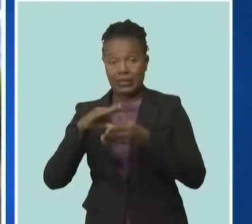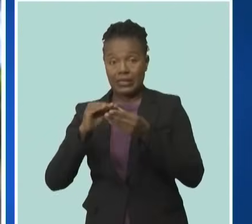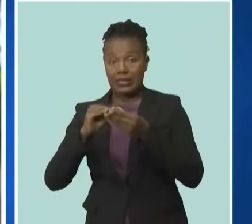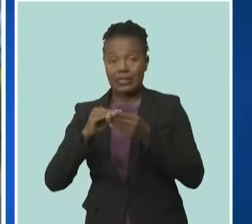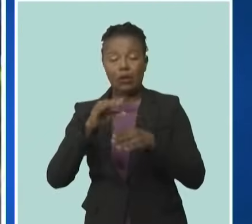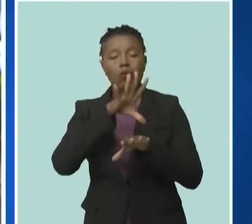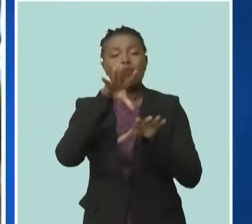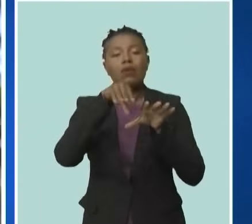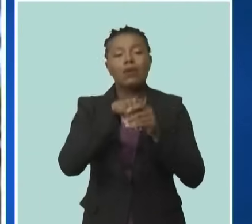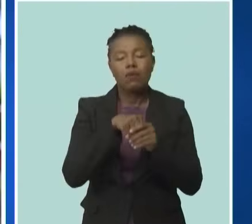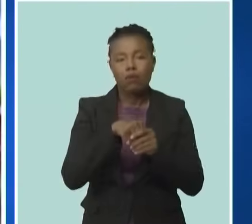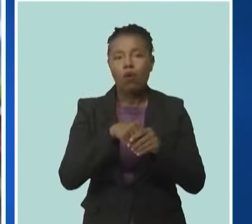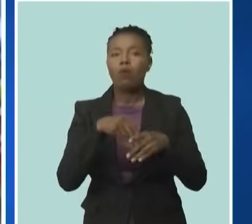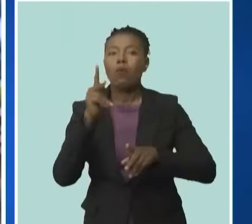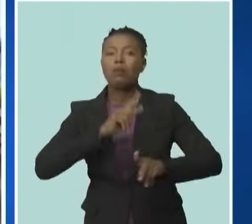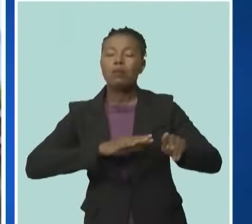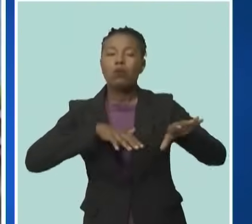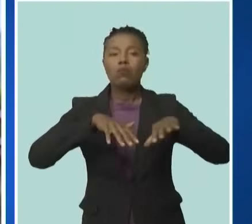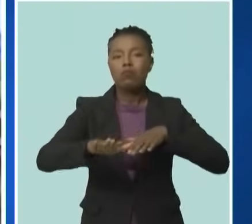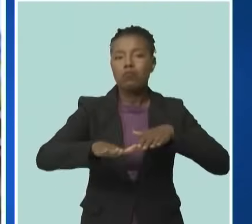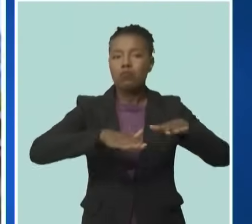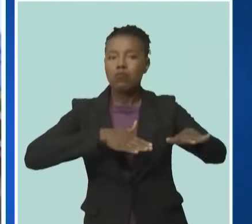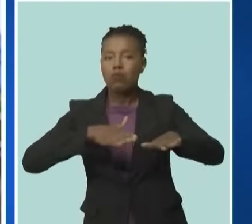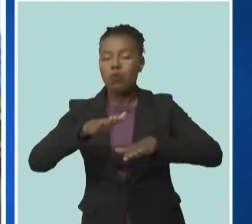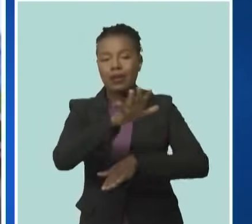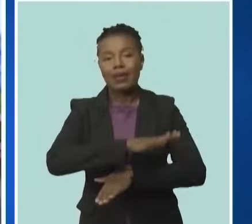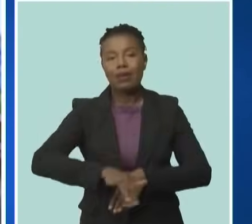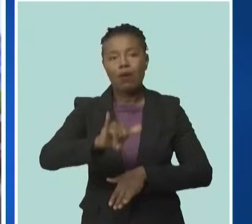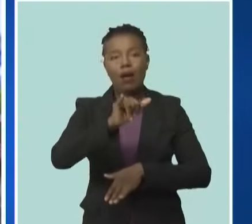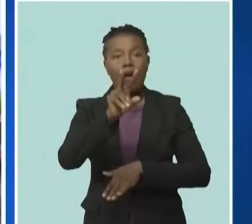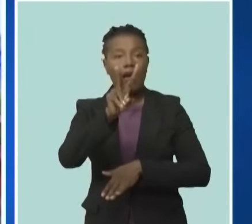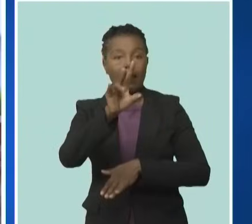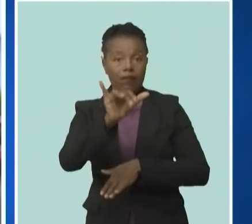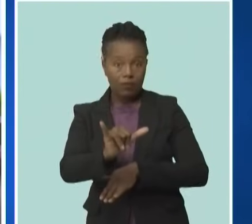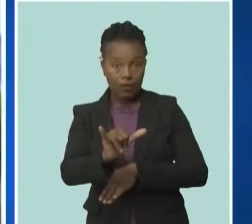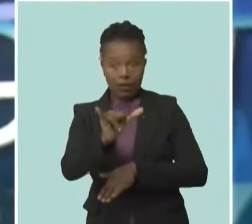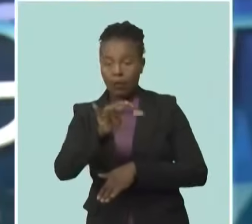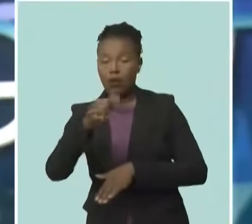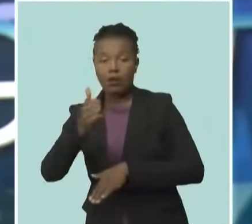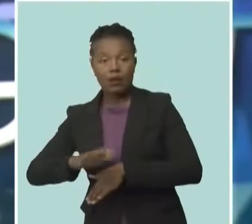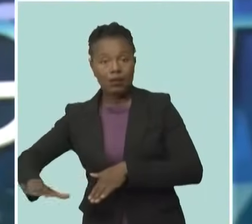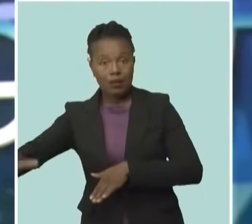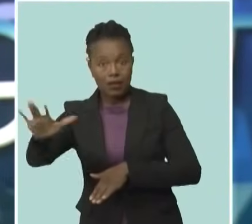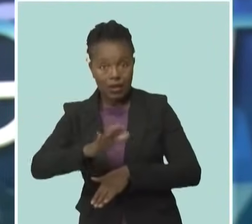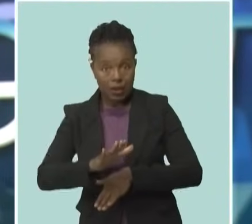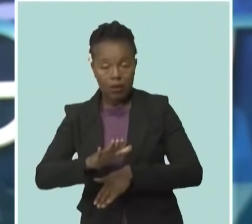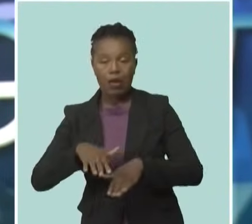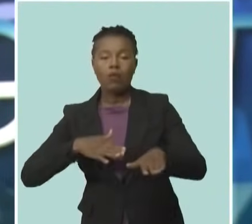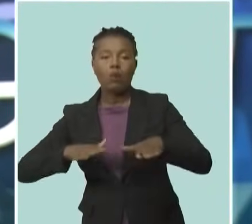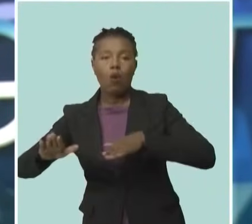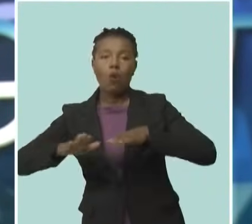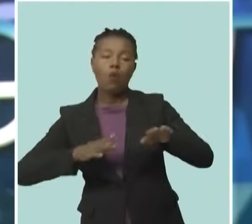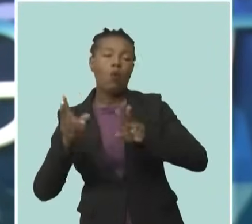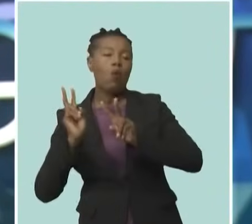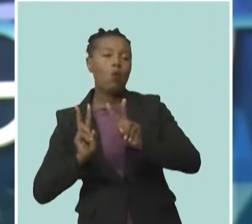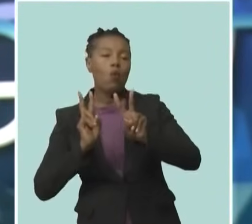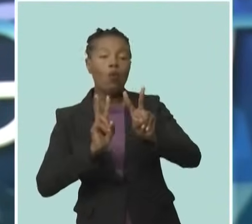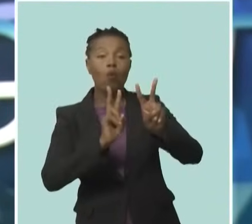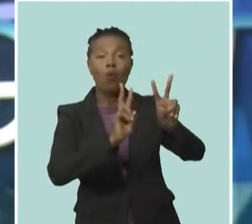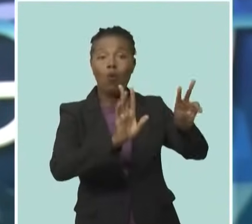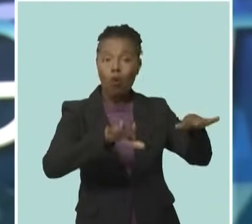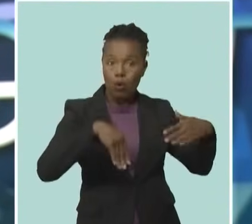marchers passing through communities in the Ivy and surrounding areas as they make their way to the Bussa statue, where there will be a